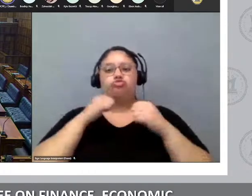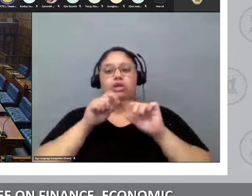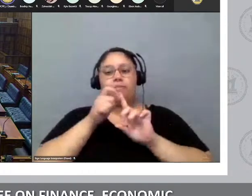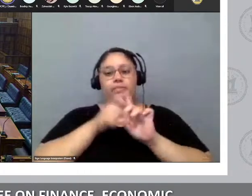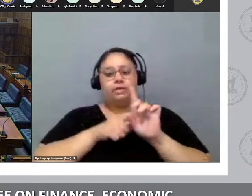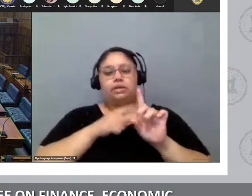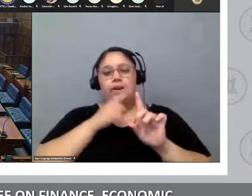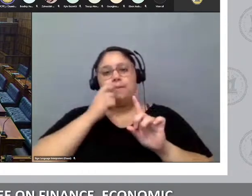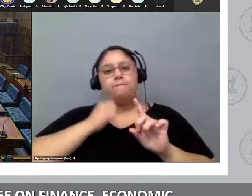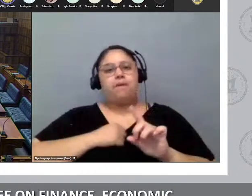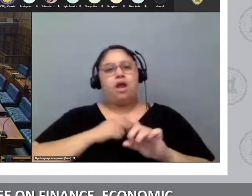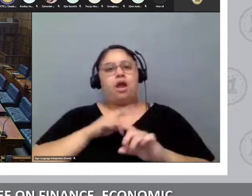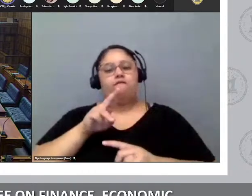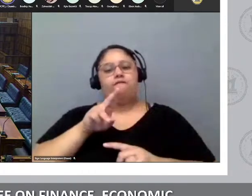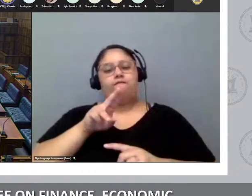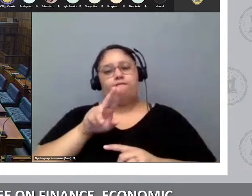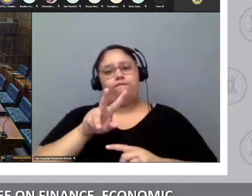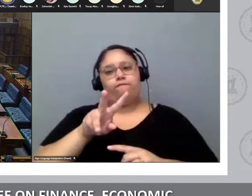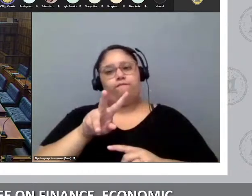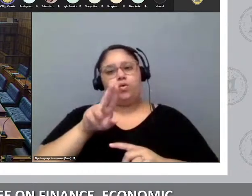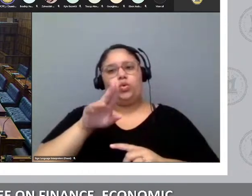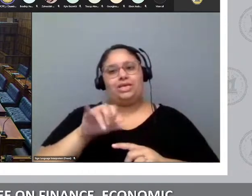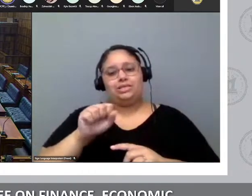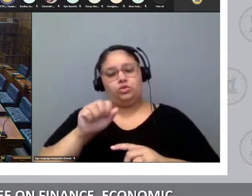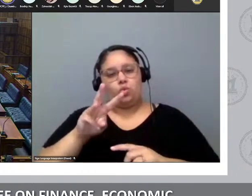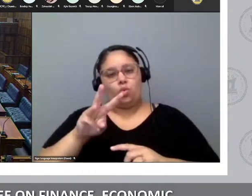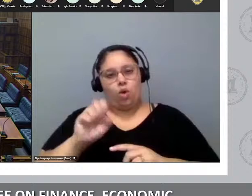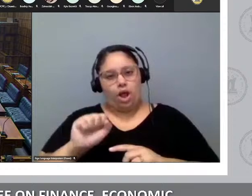is voice I am the P of from